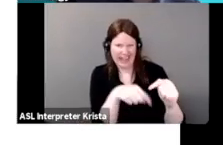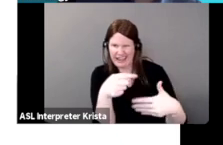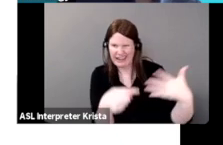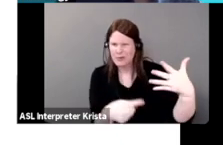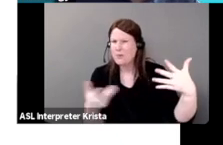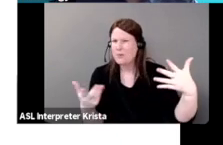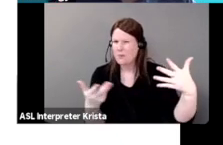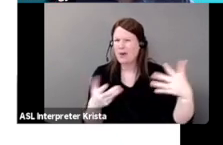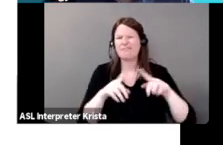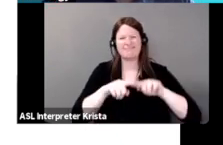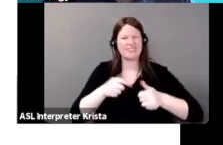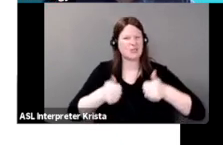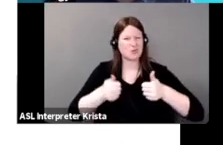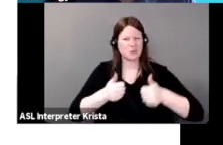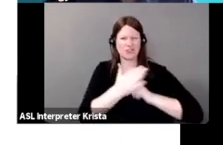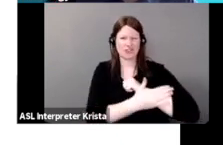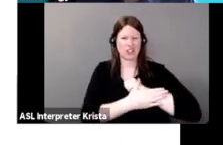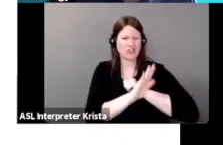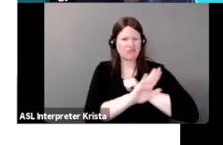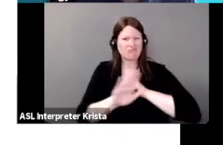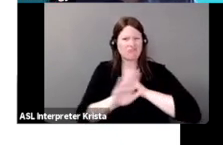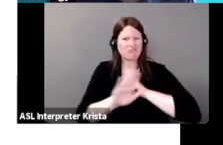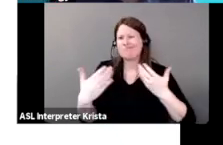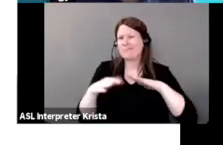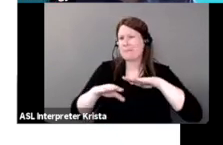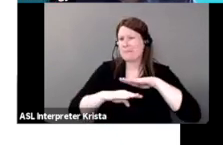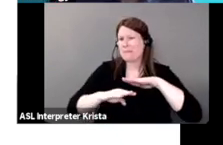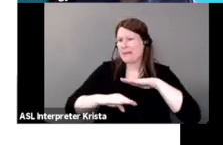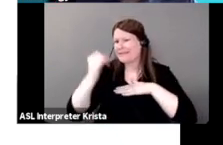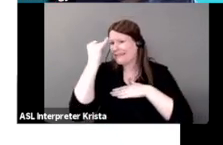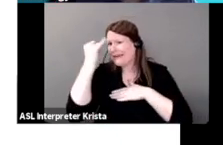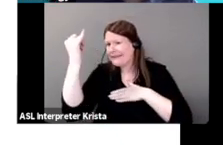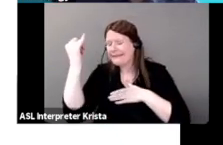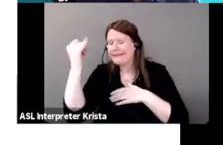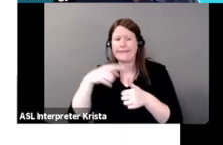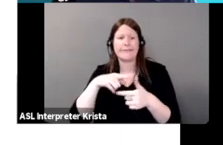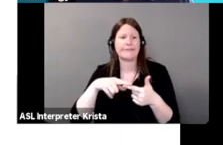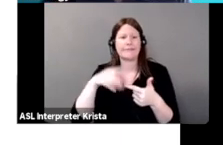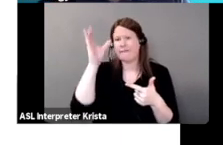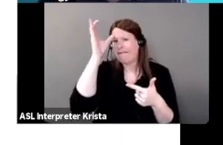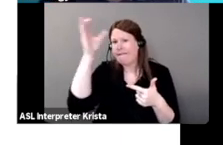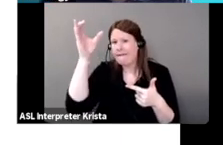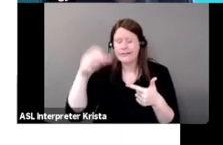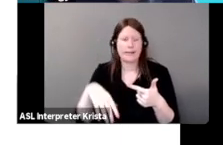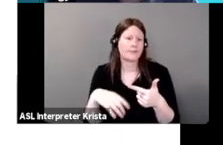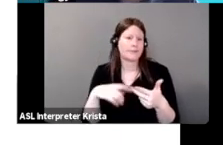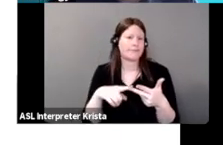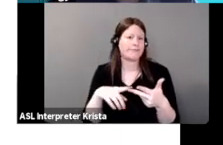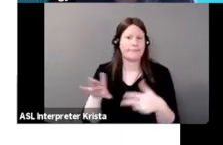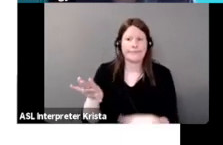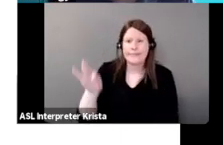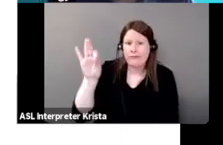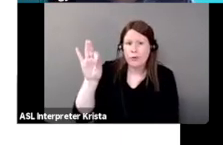in general, basic ideas or concepts or discoveries, scientific principles